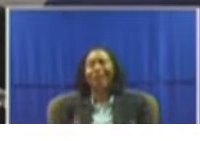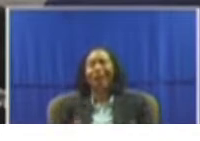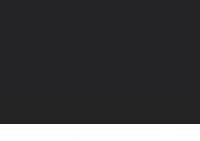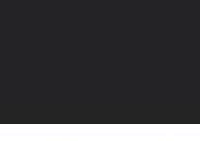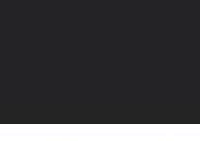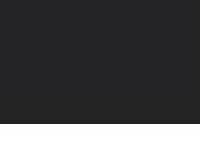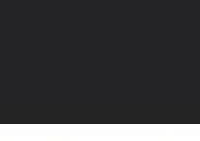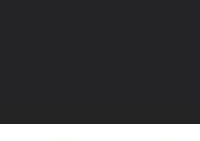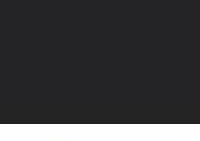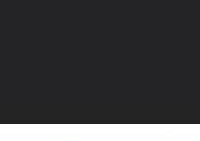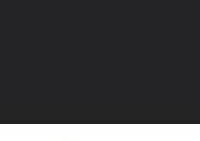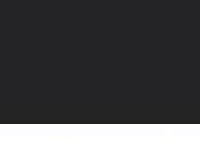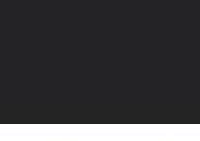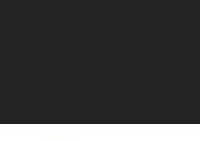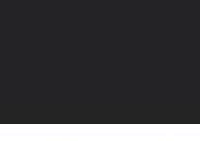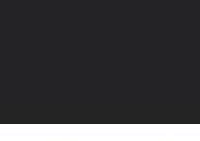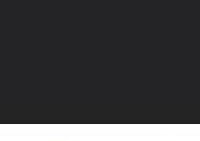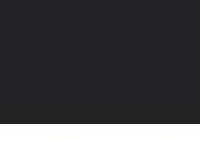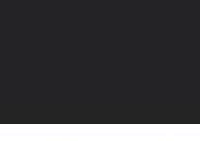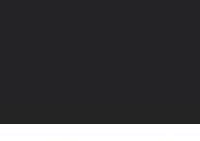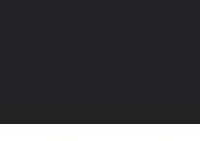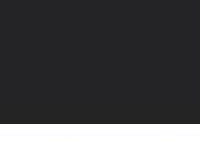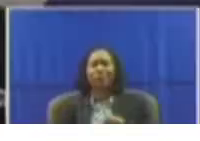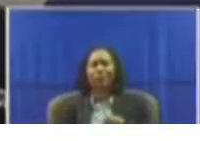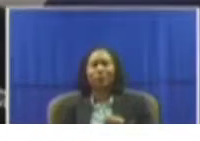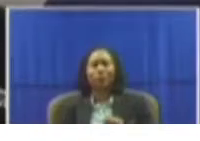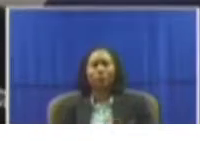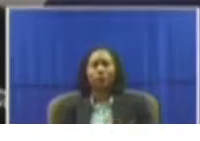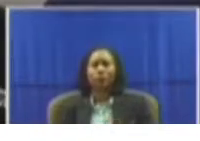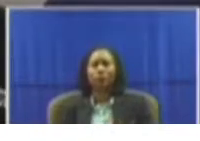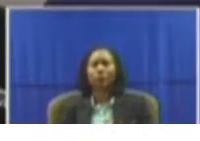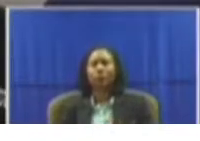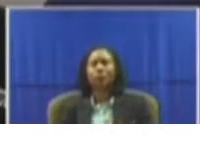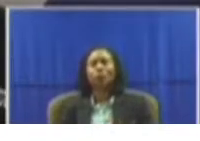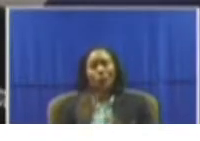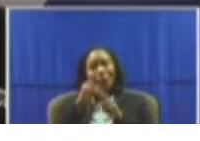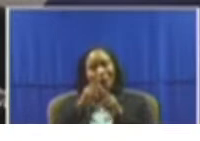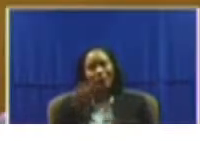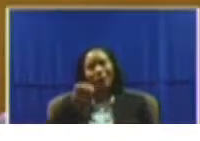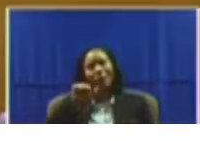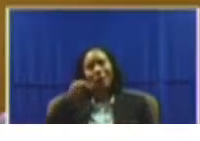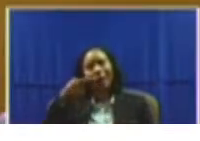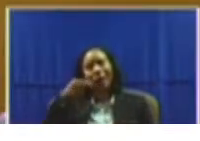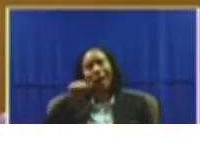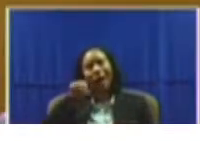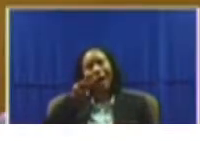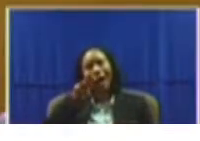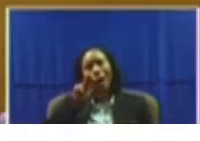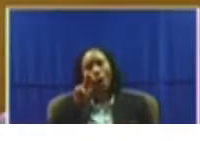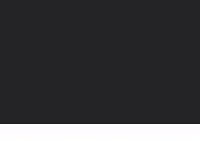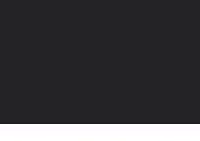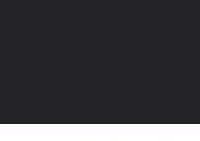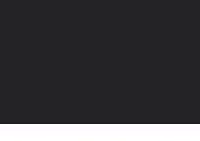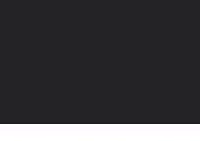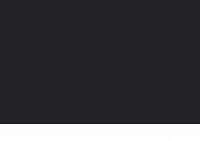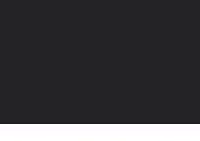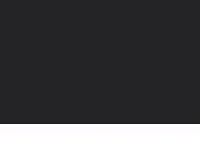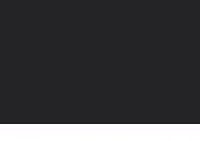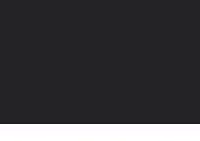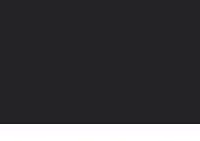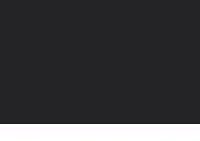Honorable Mahau, you will make that point when your turn comes. It is not a point of order, Sisi, please. Switch off